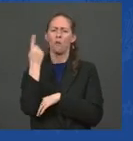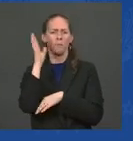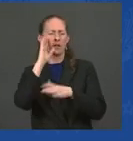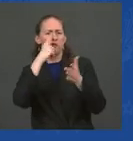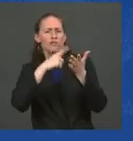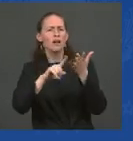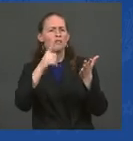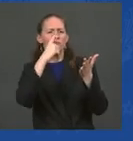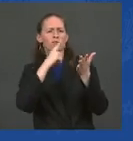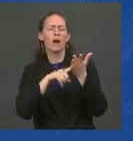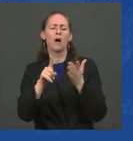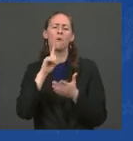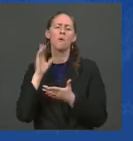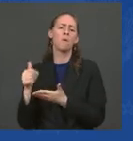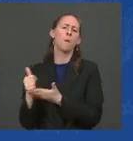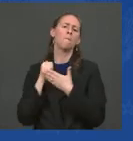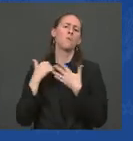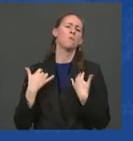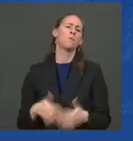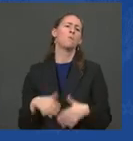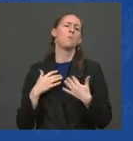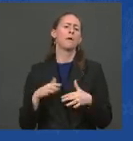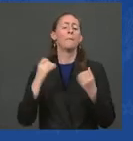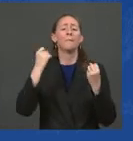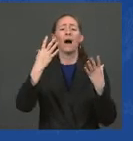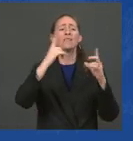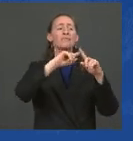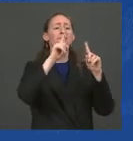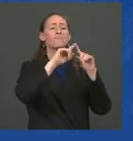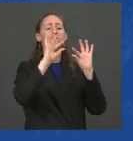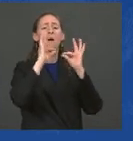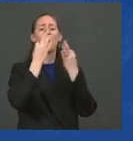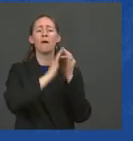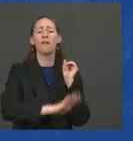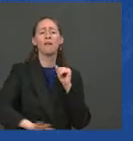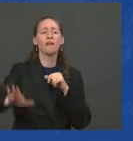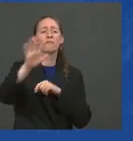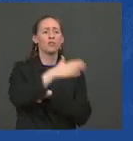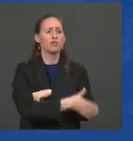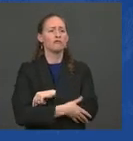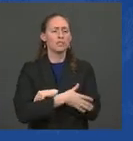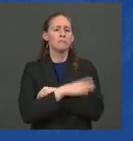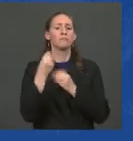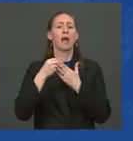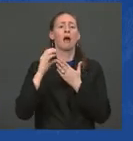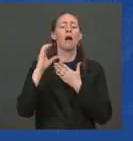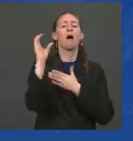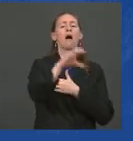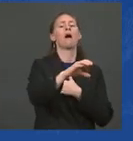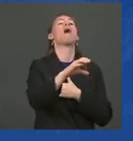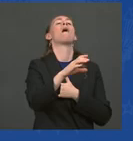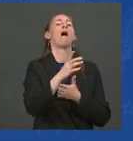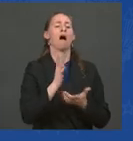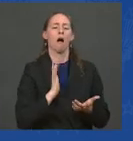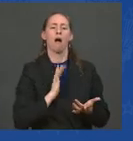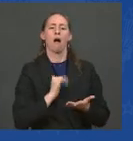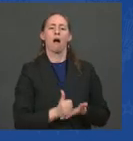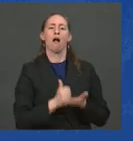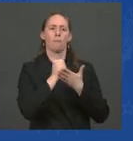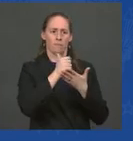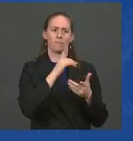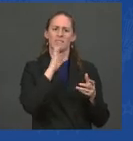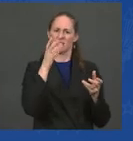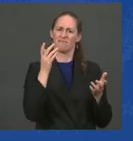of families all across this country, even as we speak. It's how we're going to cut child poverty in this country. And we've already cut